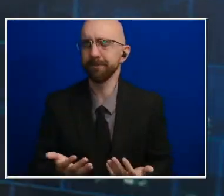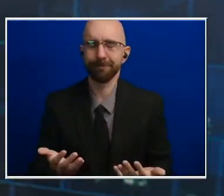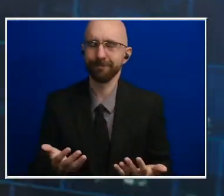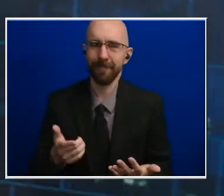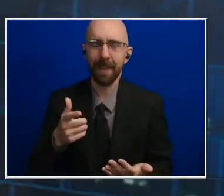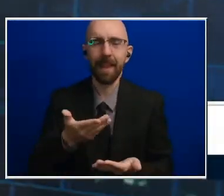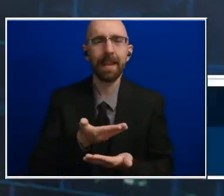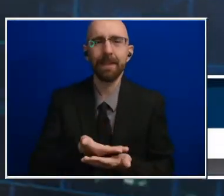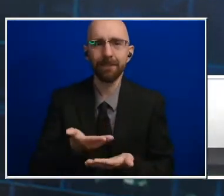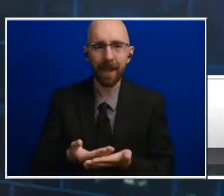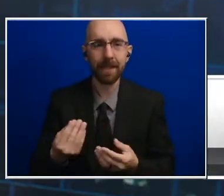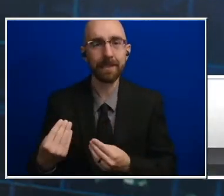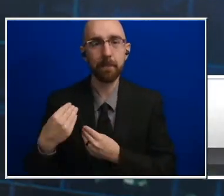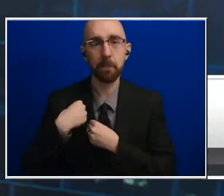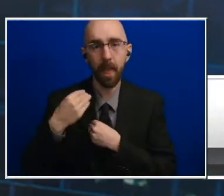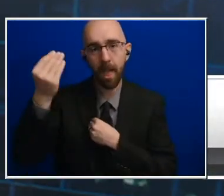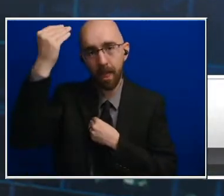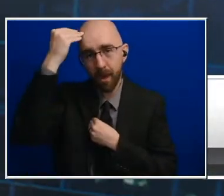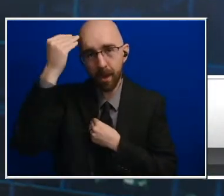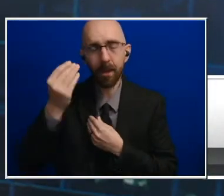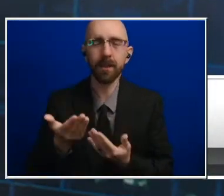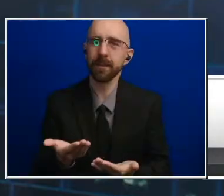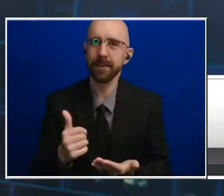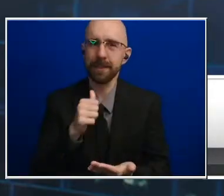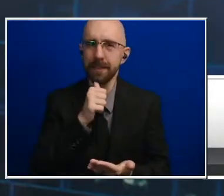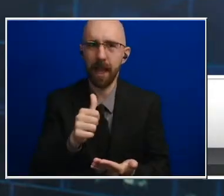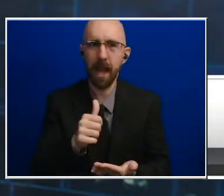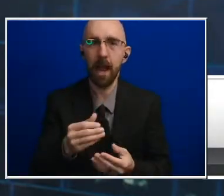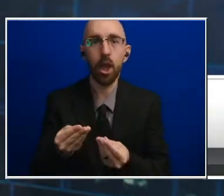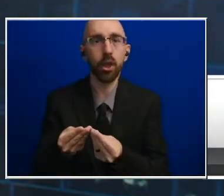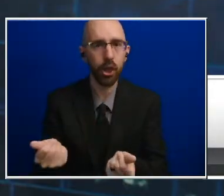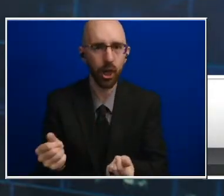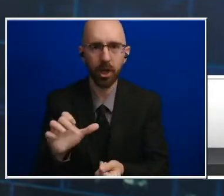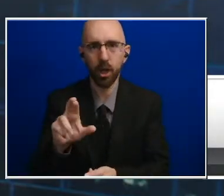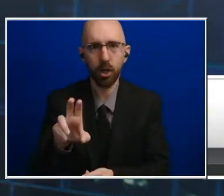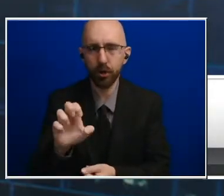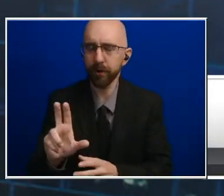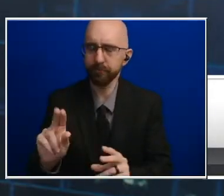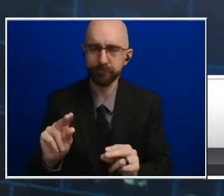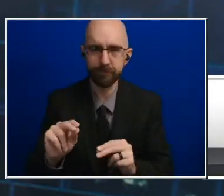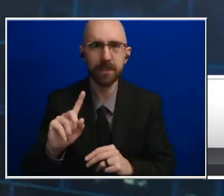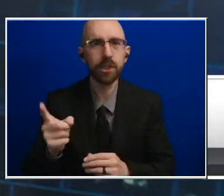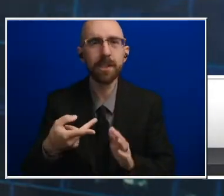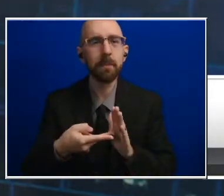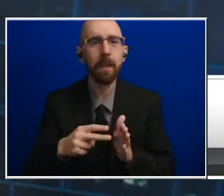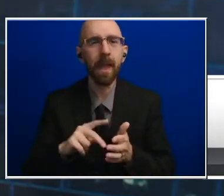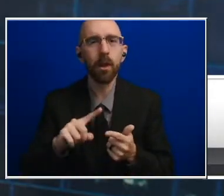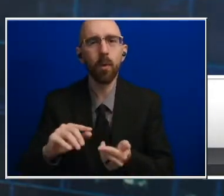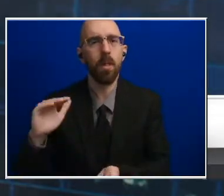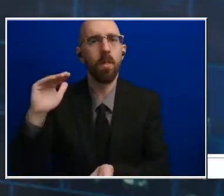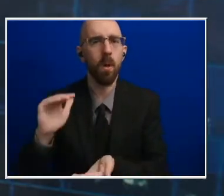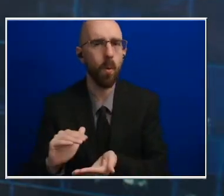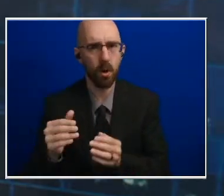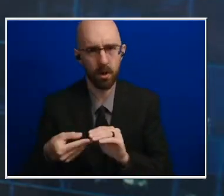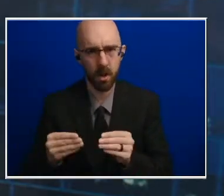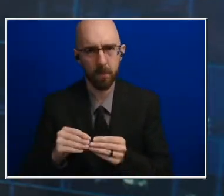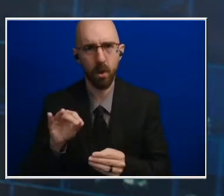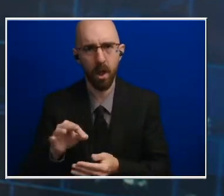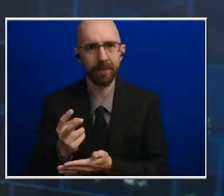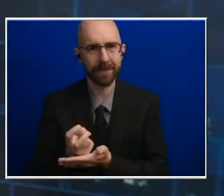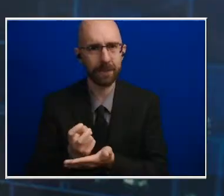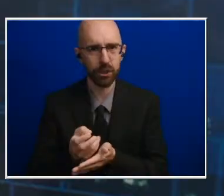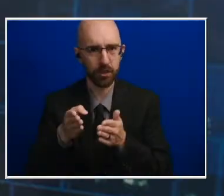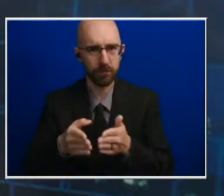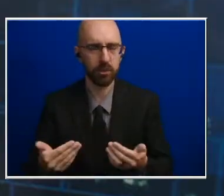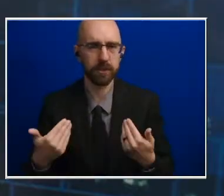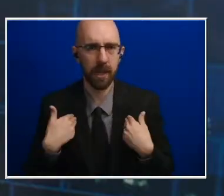implantable devices are not a cure for epilepsy. They're meant to lower the number of seizures a person has. And so